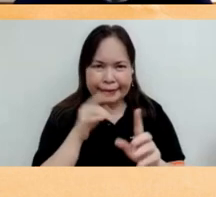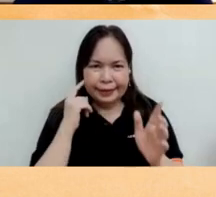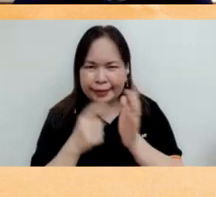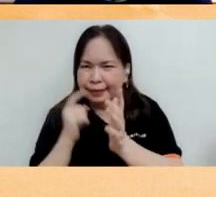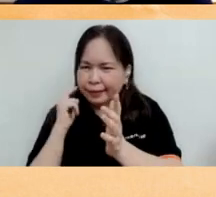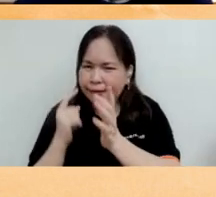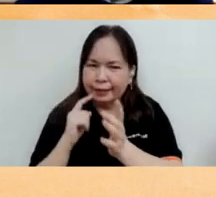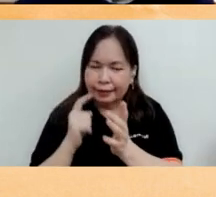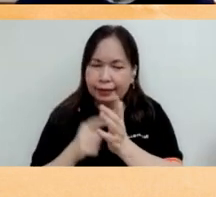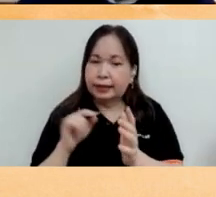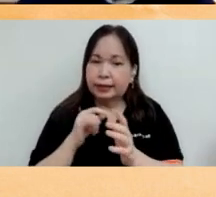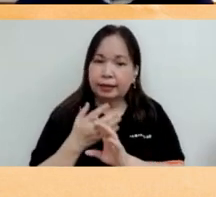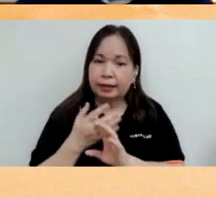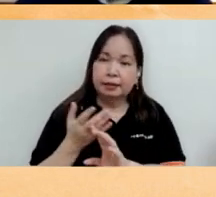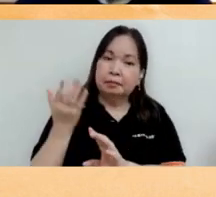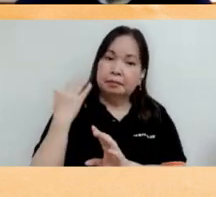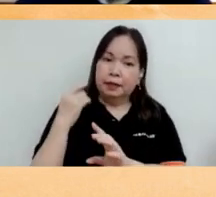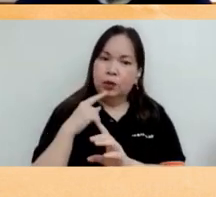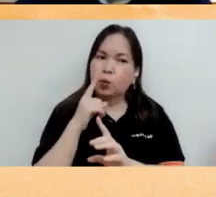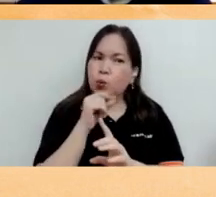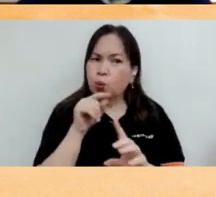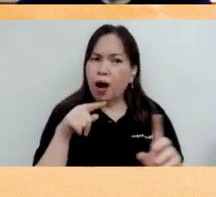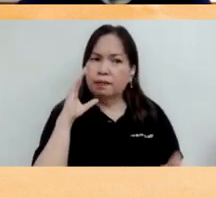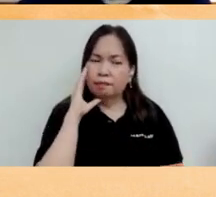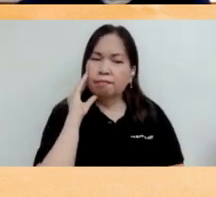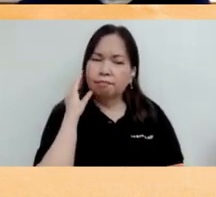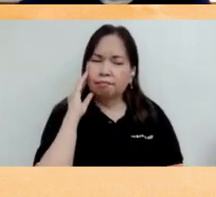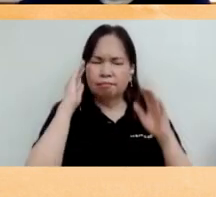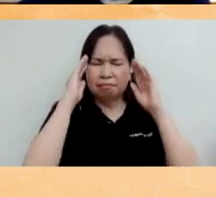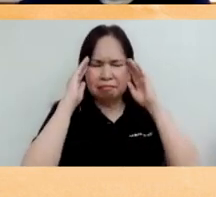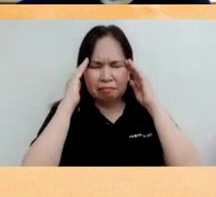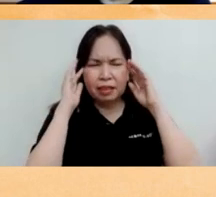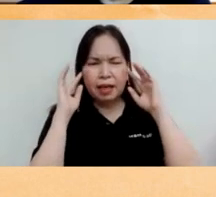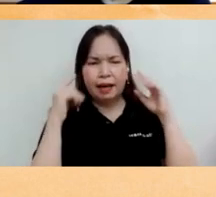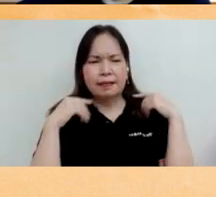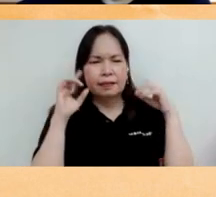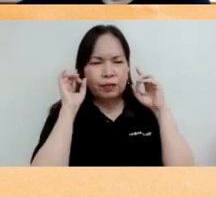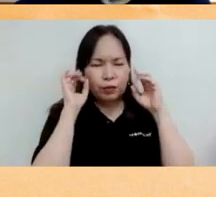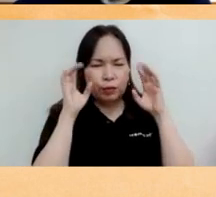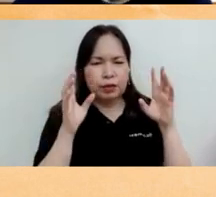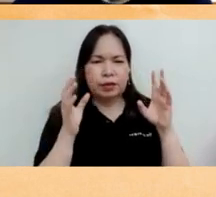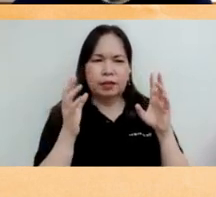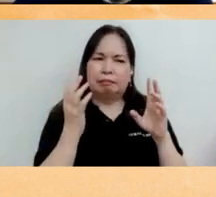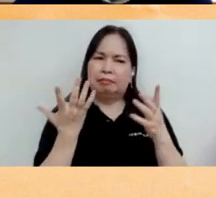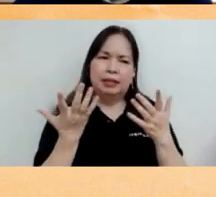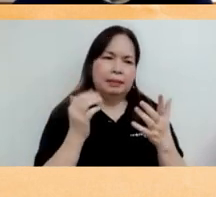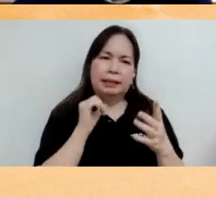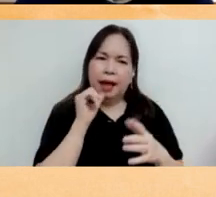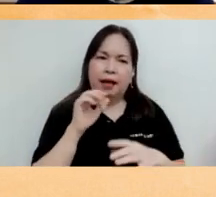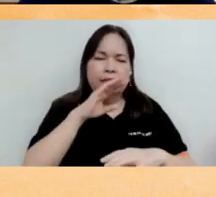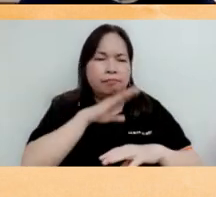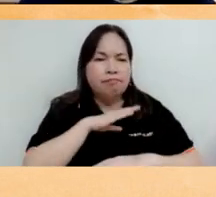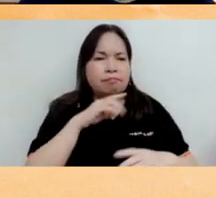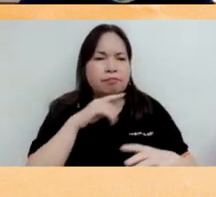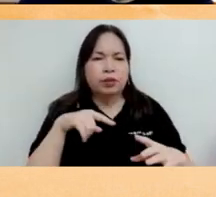session, those who suffer from this condition are at higher risk to perform poorly in school, to miss out on